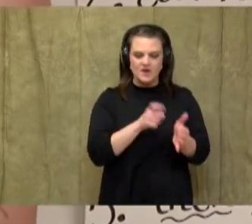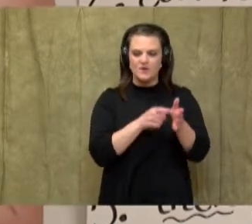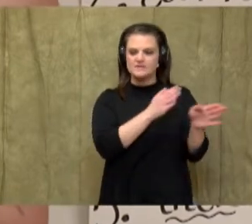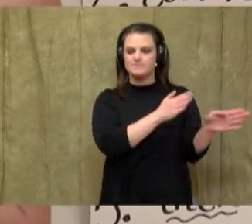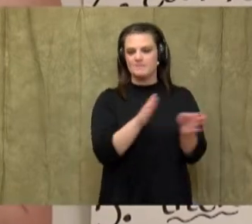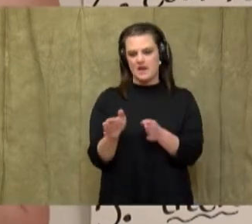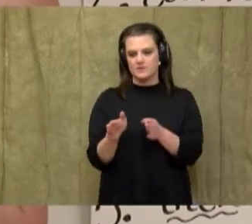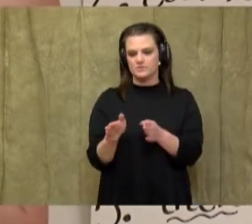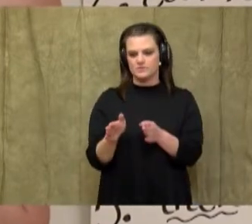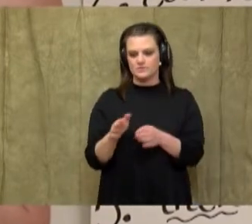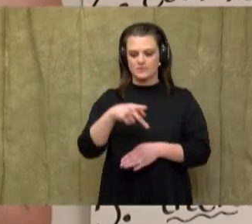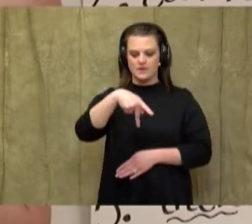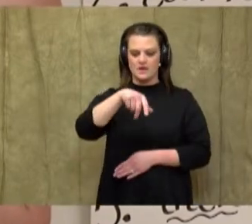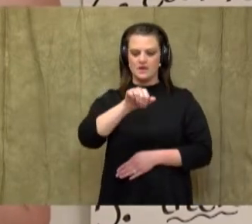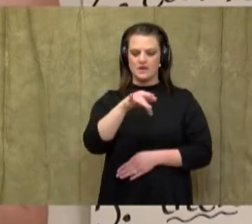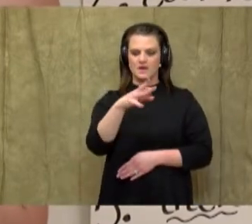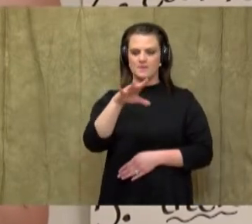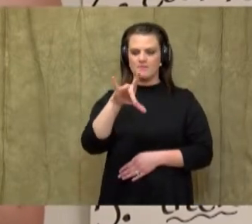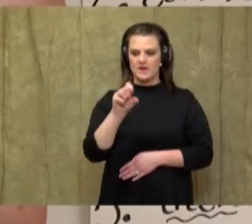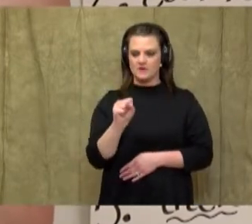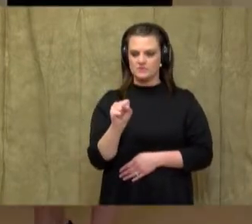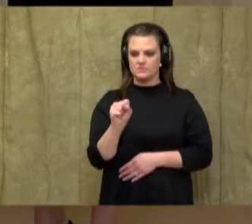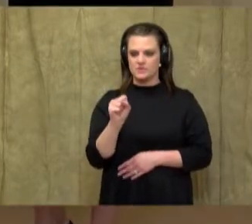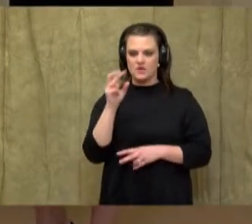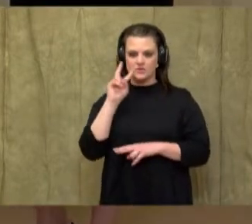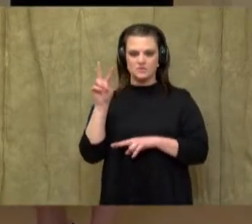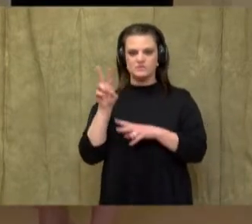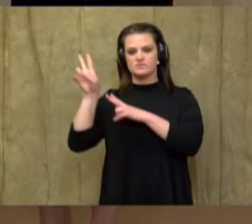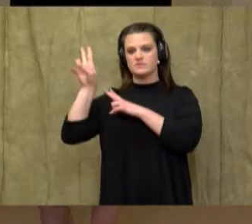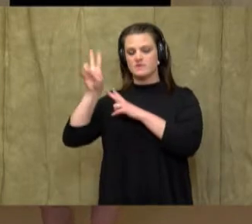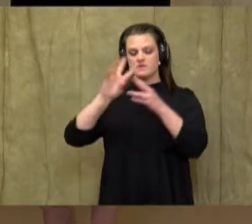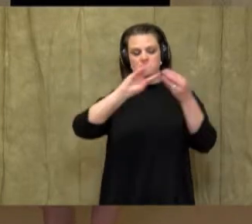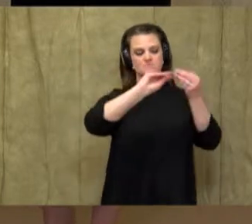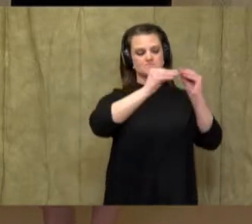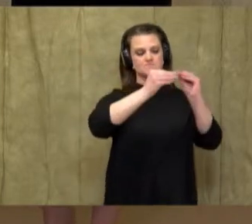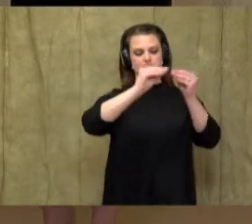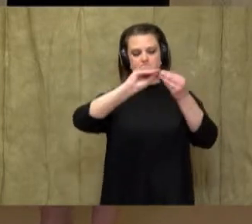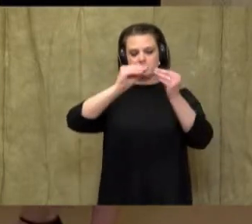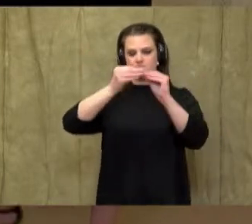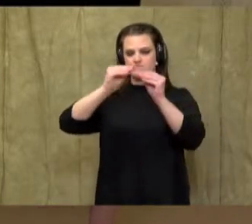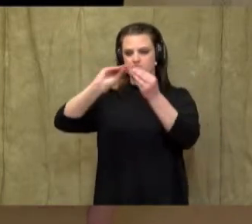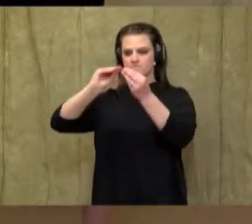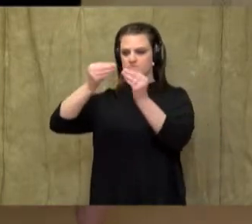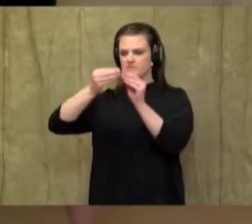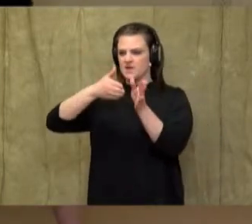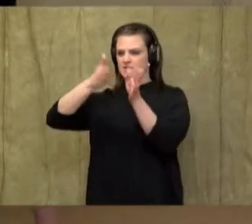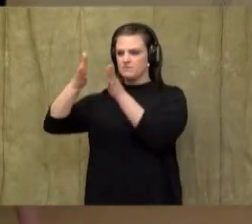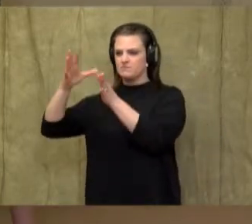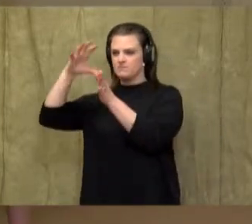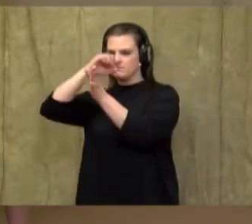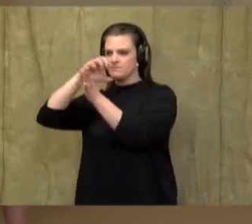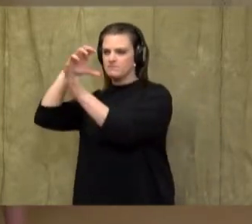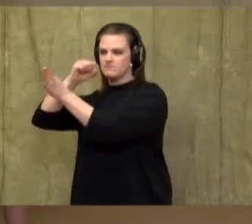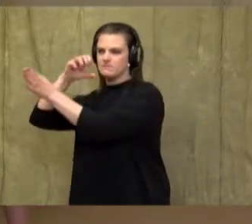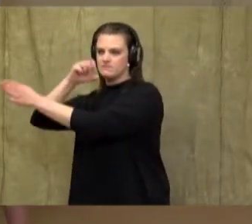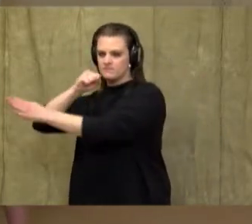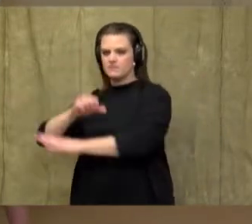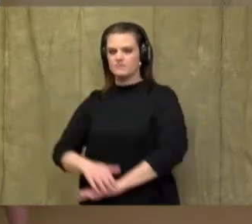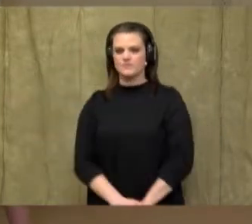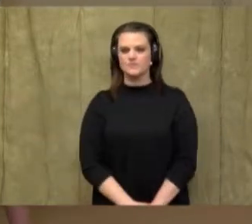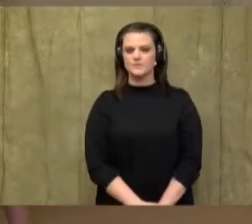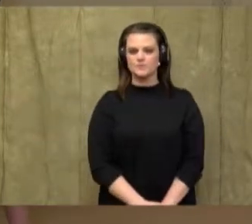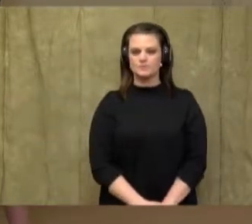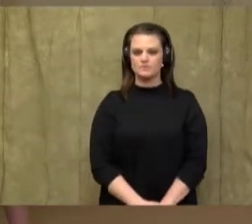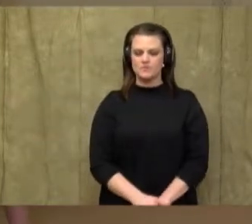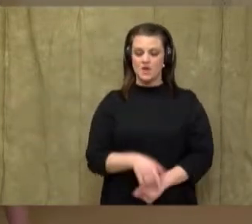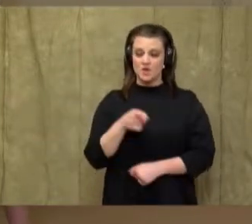look right here at the next 3 numbers in each pattern. Let's see what we can find. Let's look at the first pattern. Do you